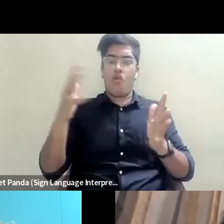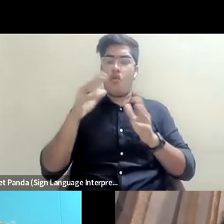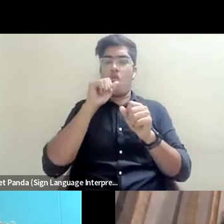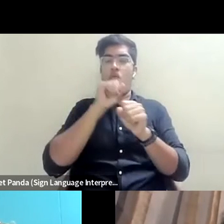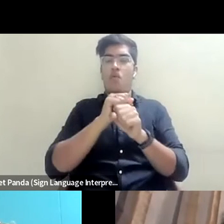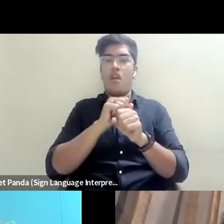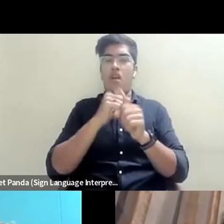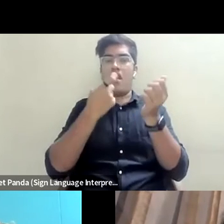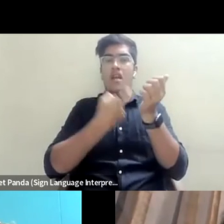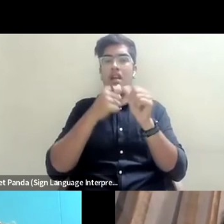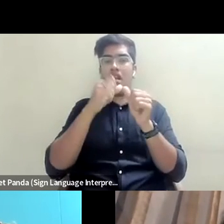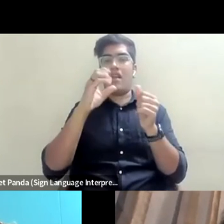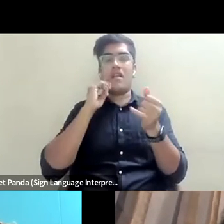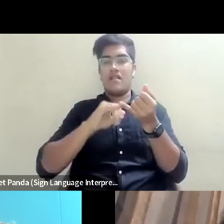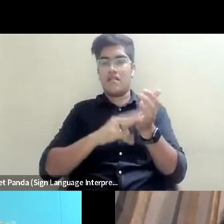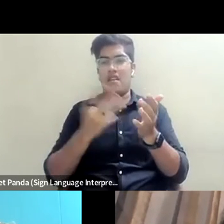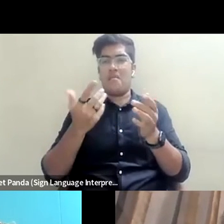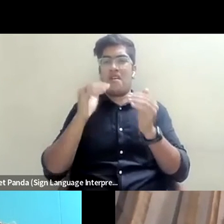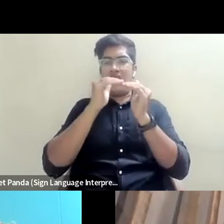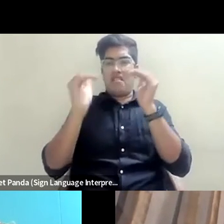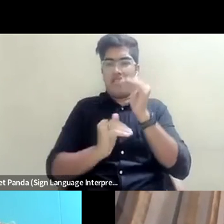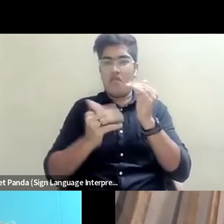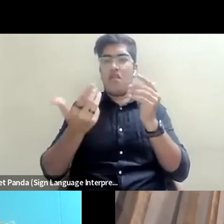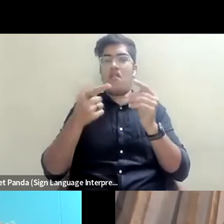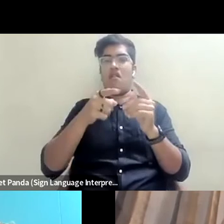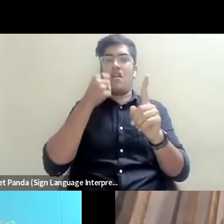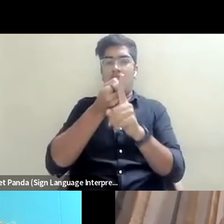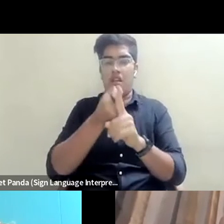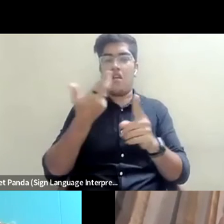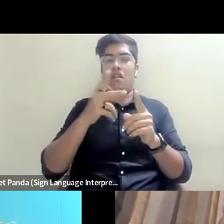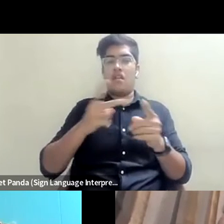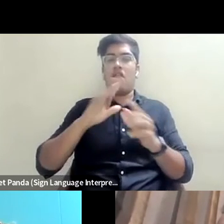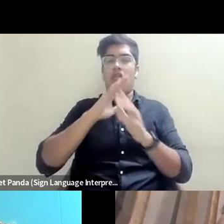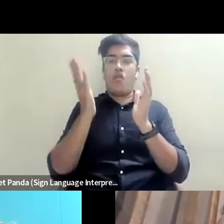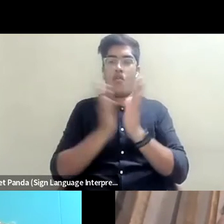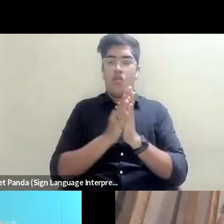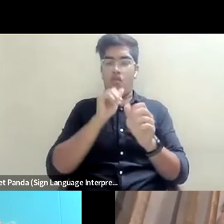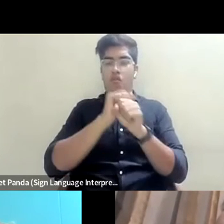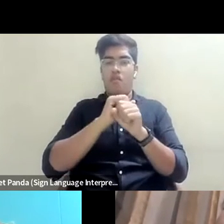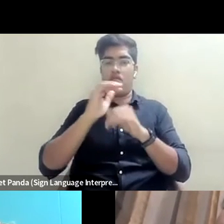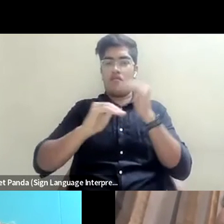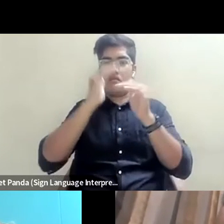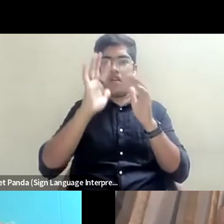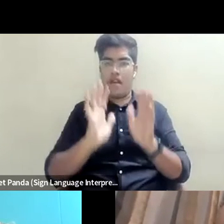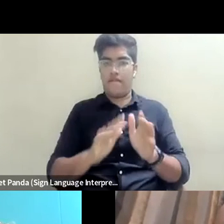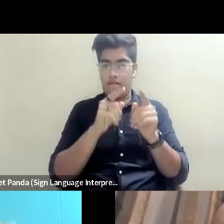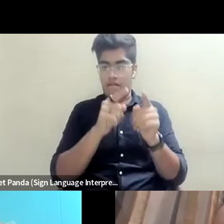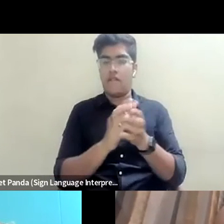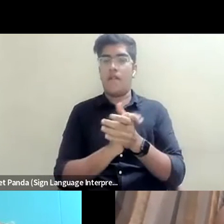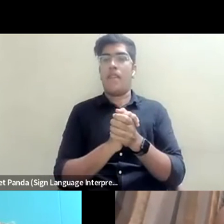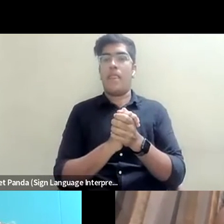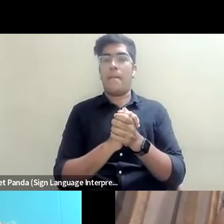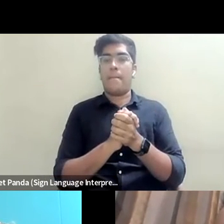racism and how Mahatma Gandhi fought the war against racism in South Africa. Against that